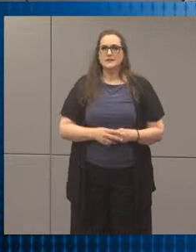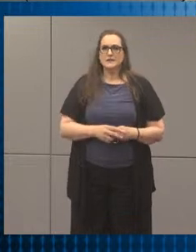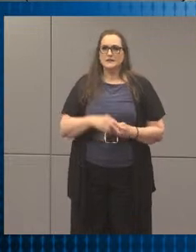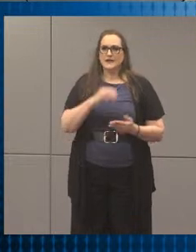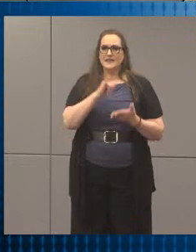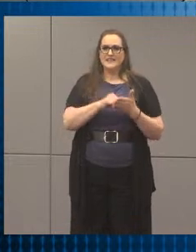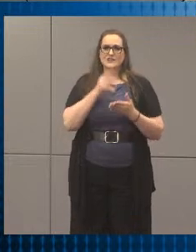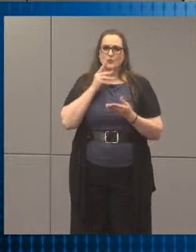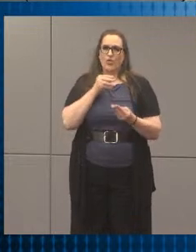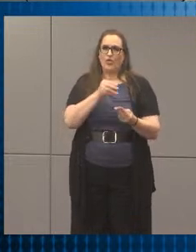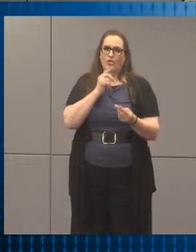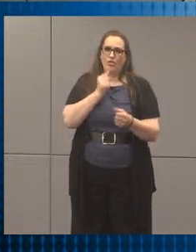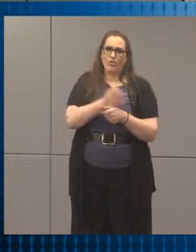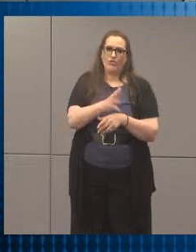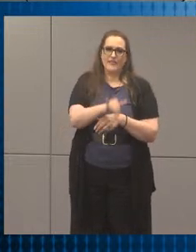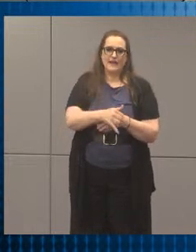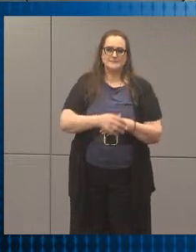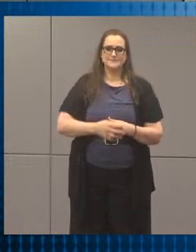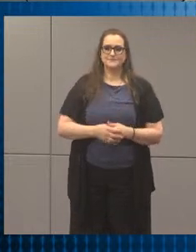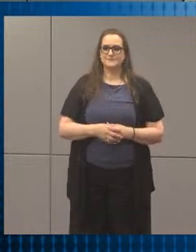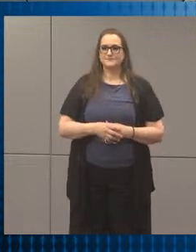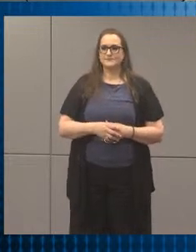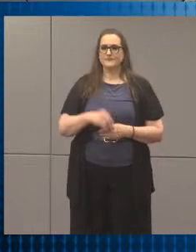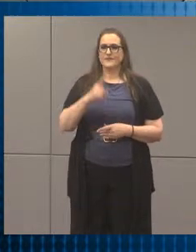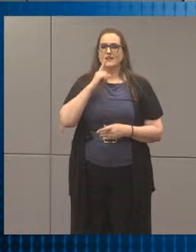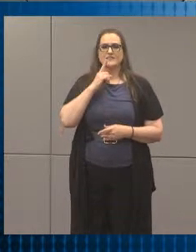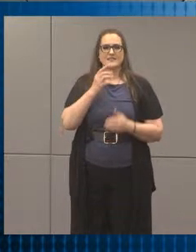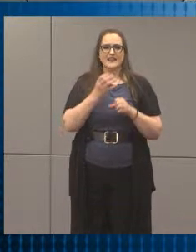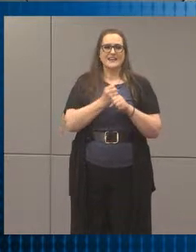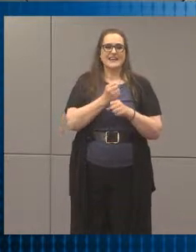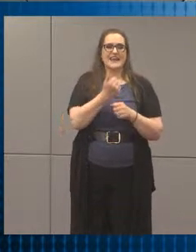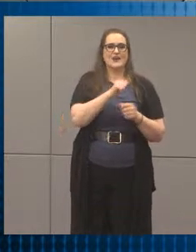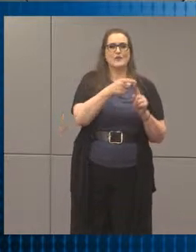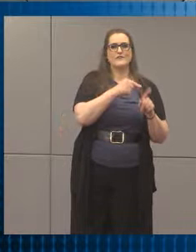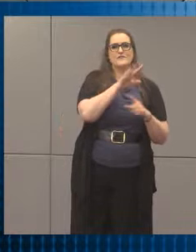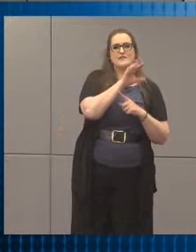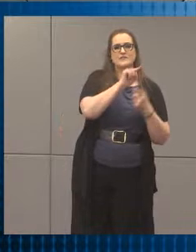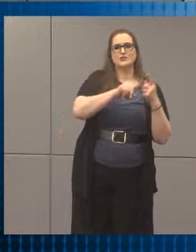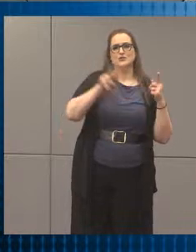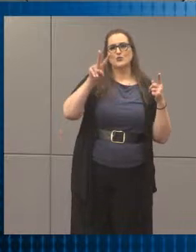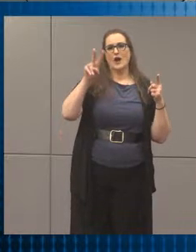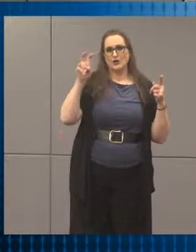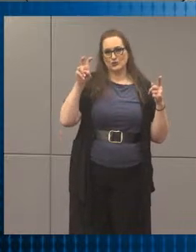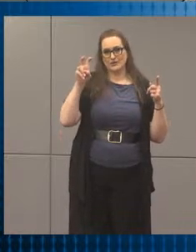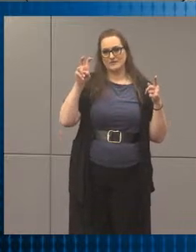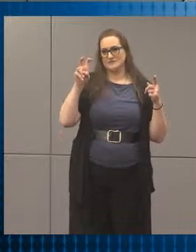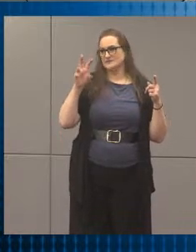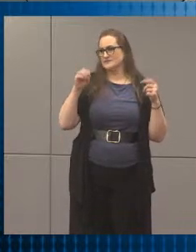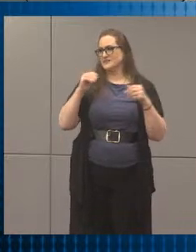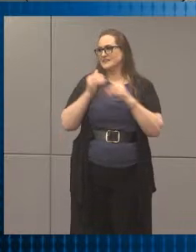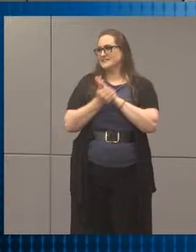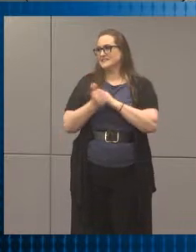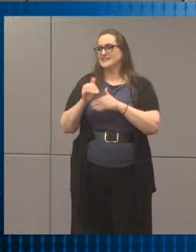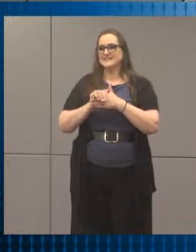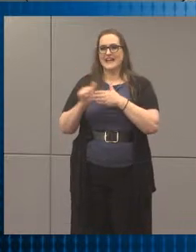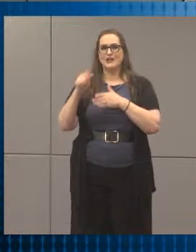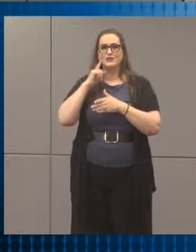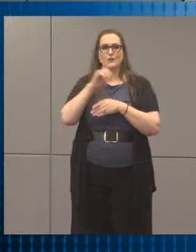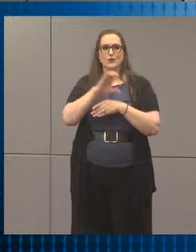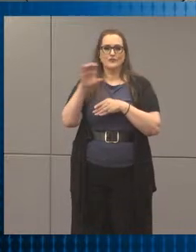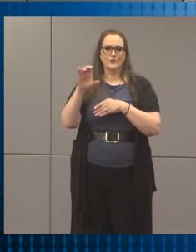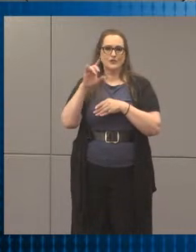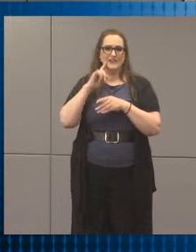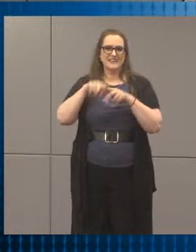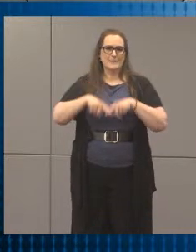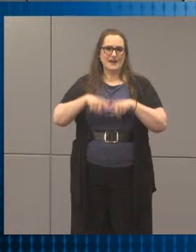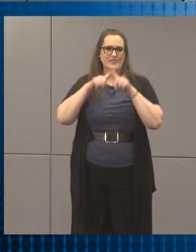what feeds that. They get anywhere from $50 to $250 per converter, depending on the size of them,